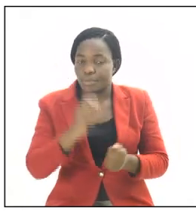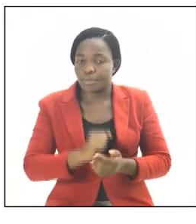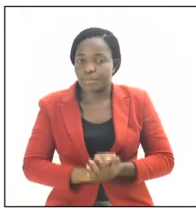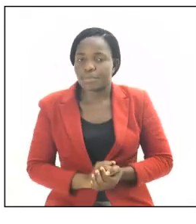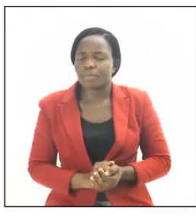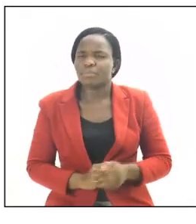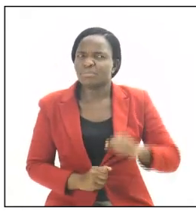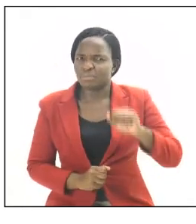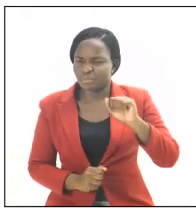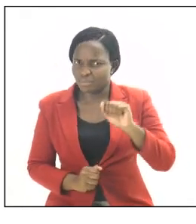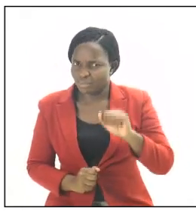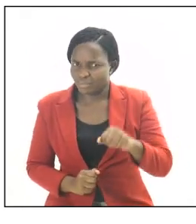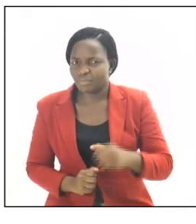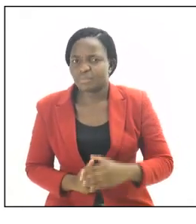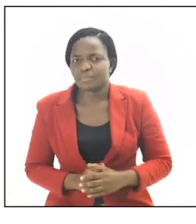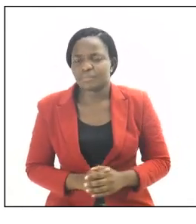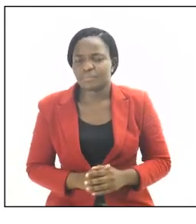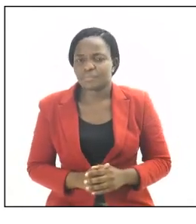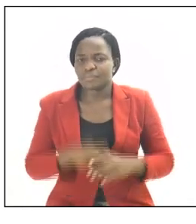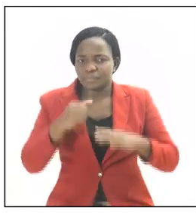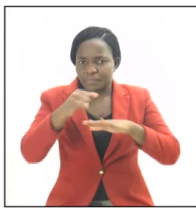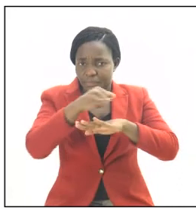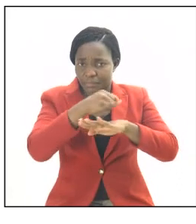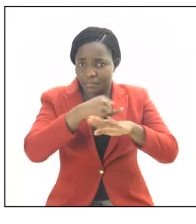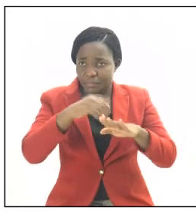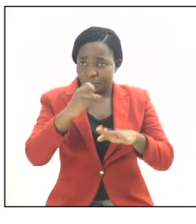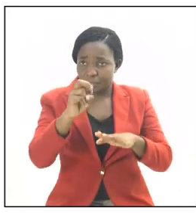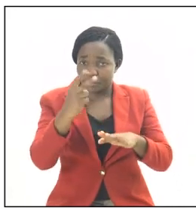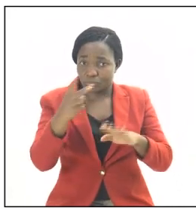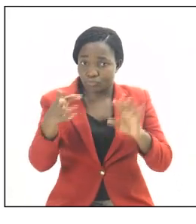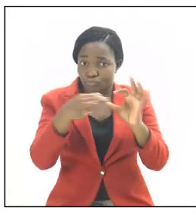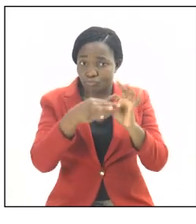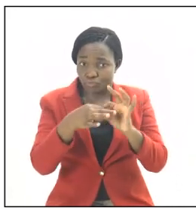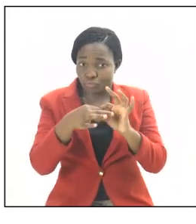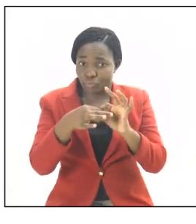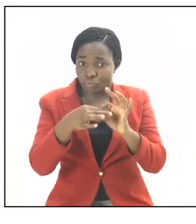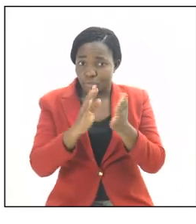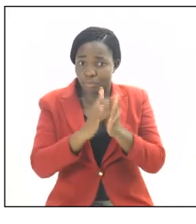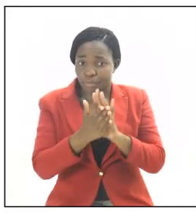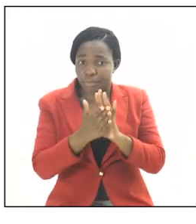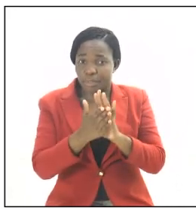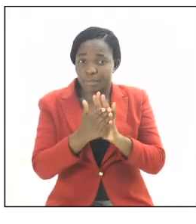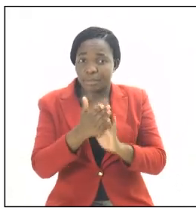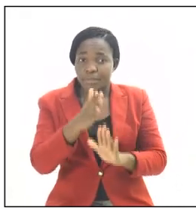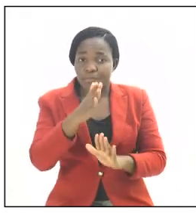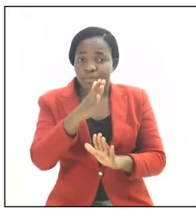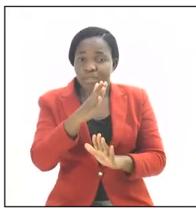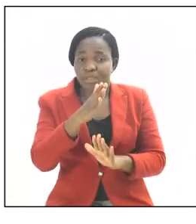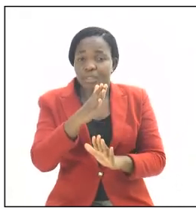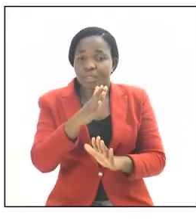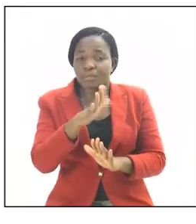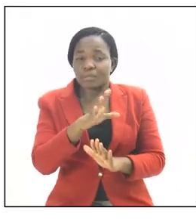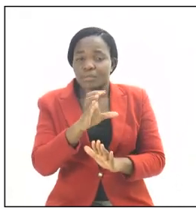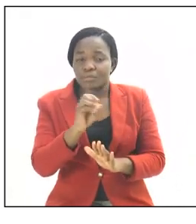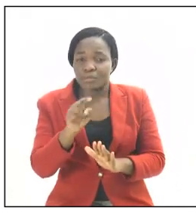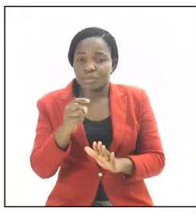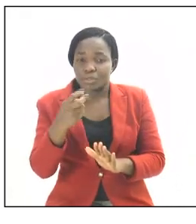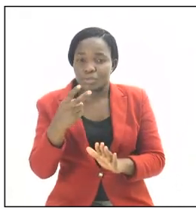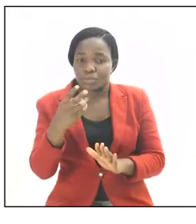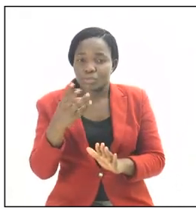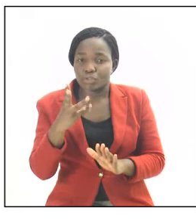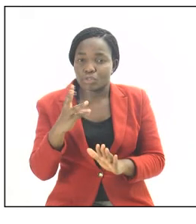That's fine. The area of 2 circles combined will then be 50.265 times